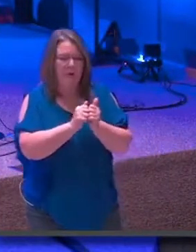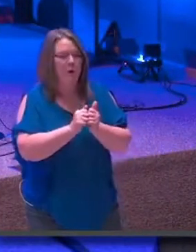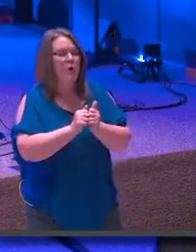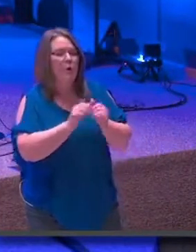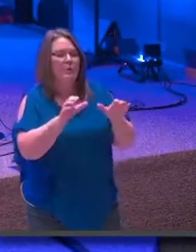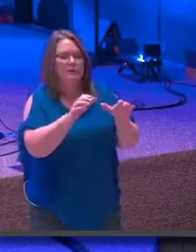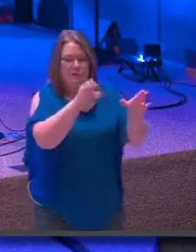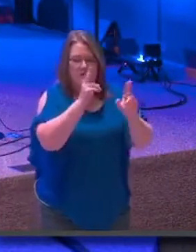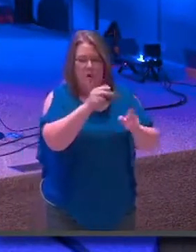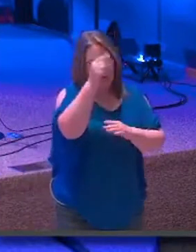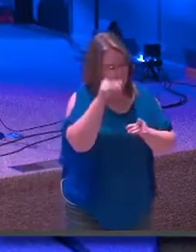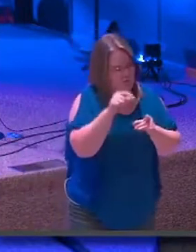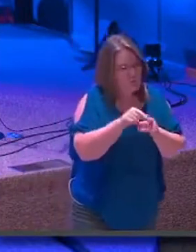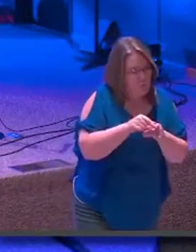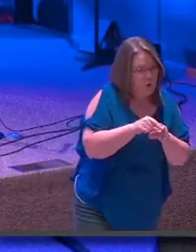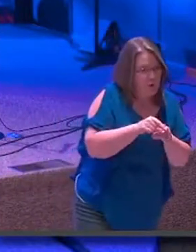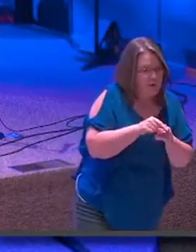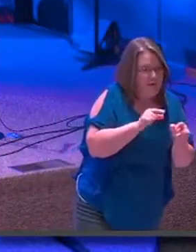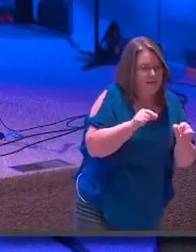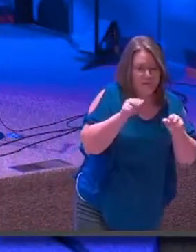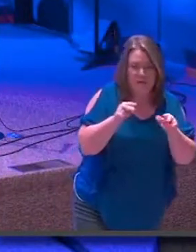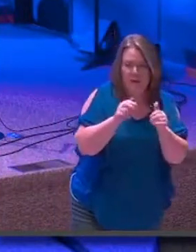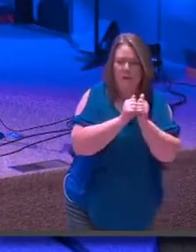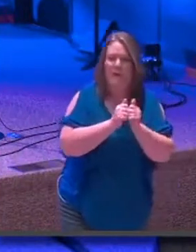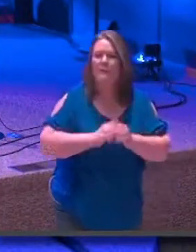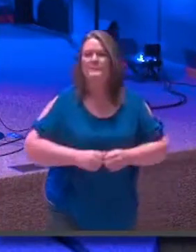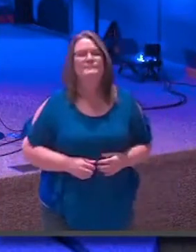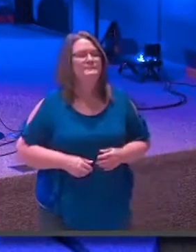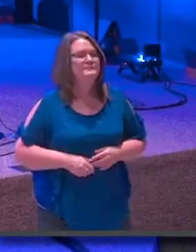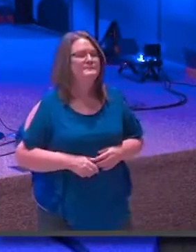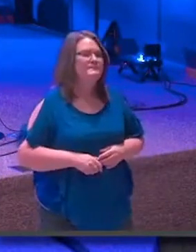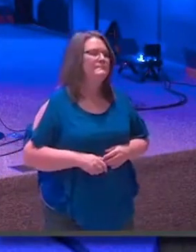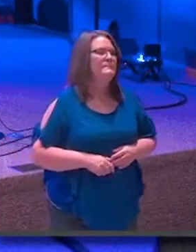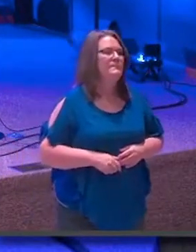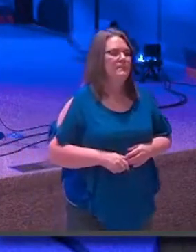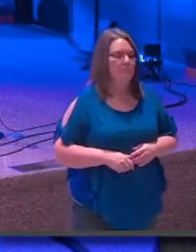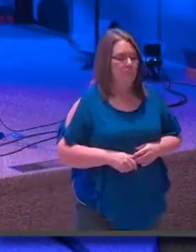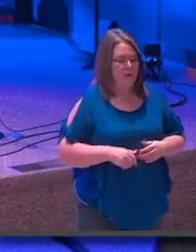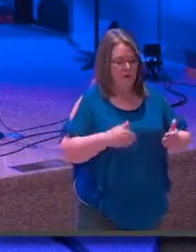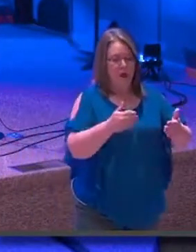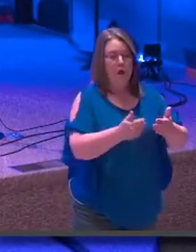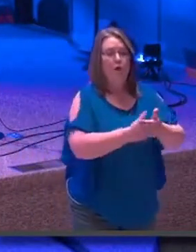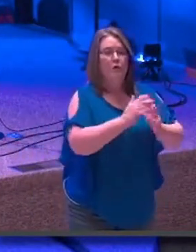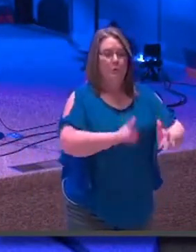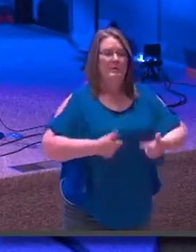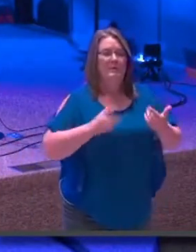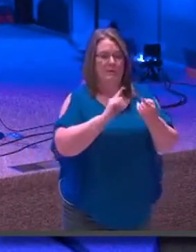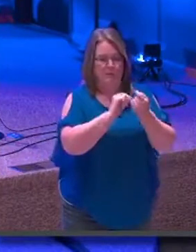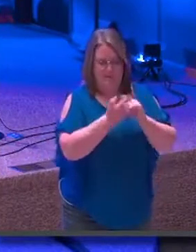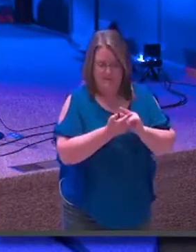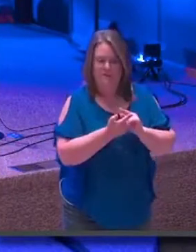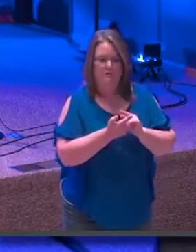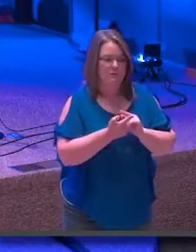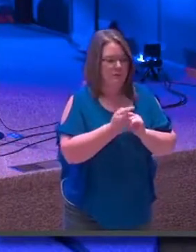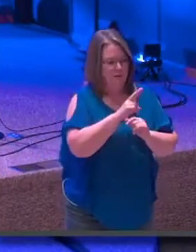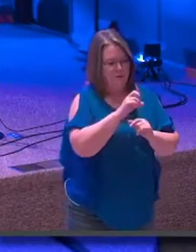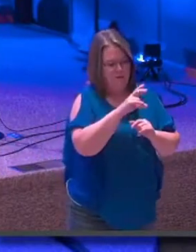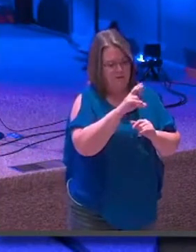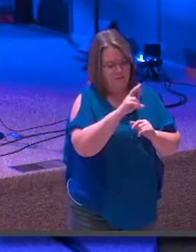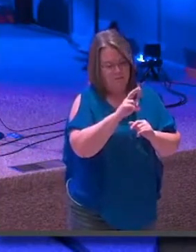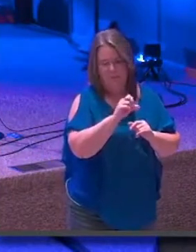God's word as we look at it together. We'll be in the New Living Translation version of the Bible.